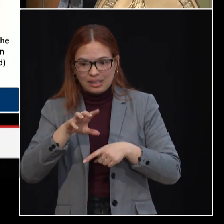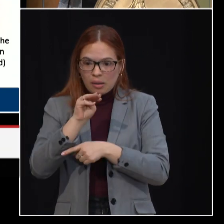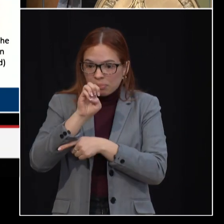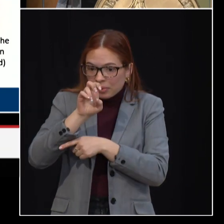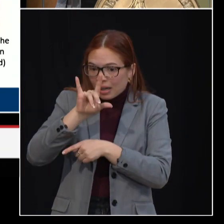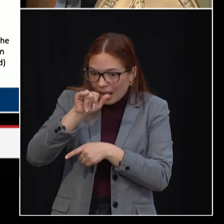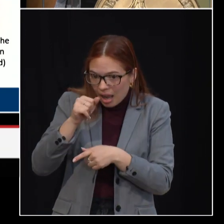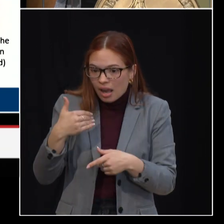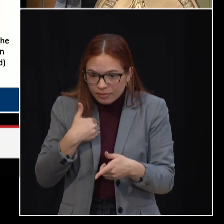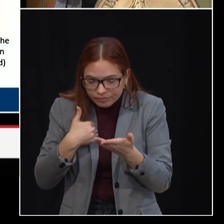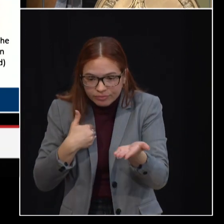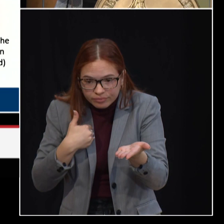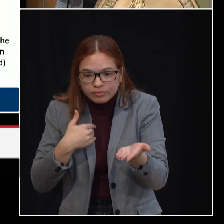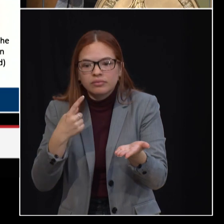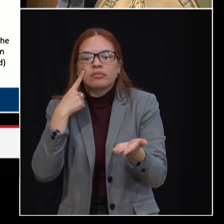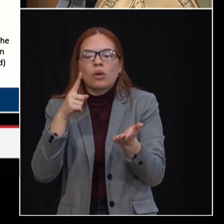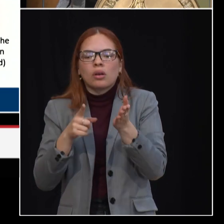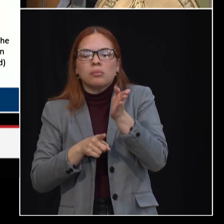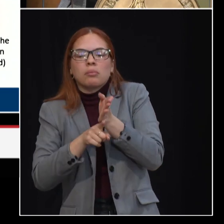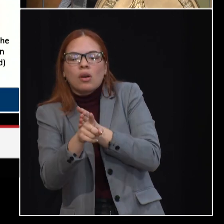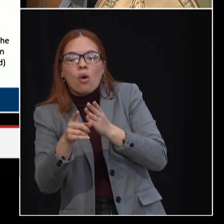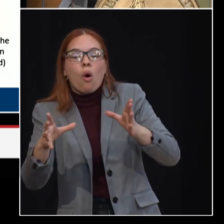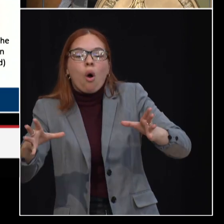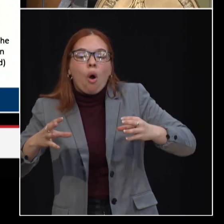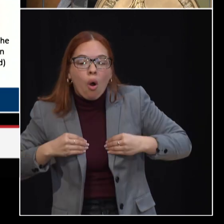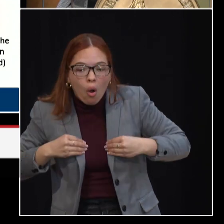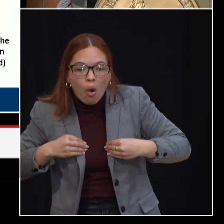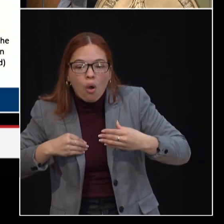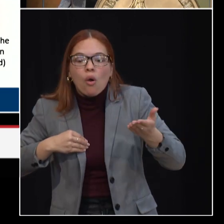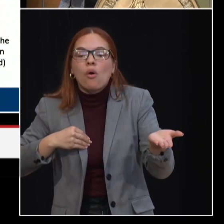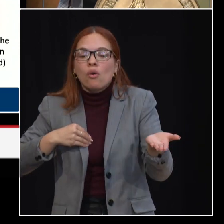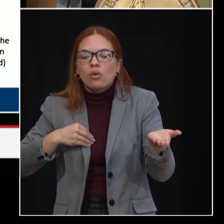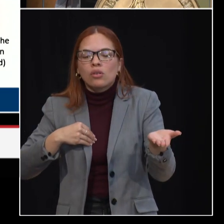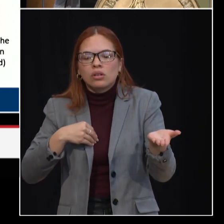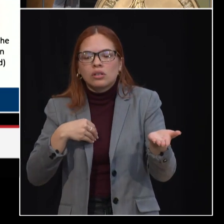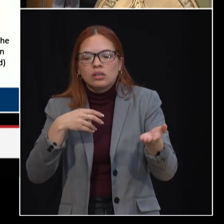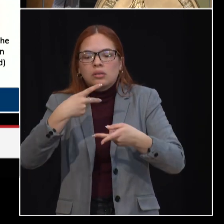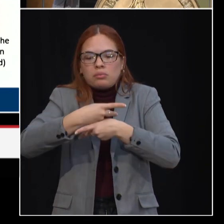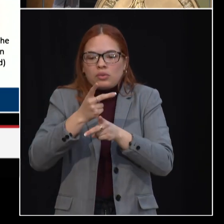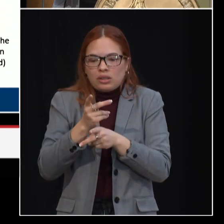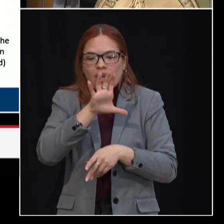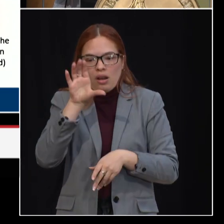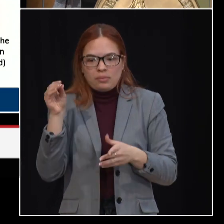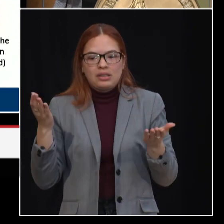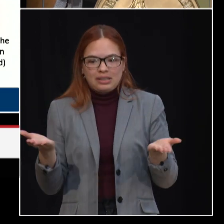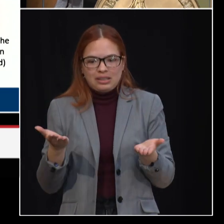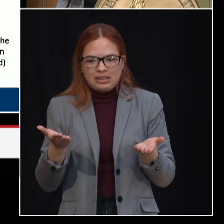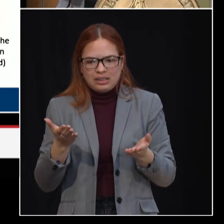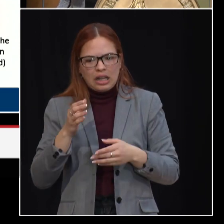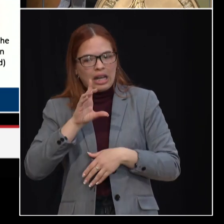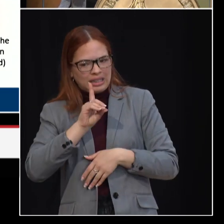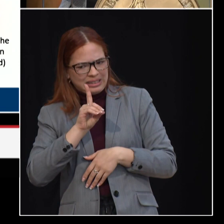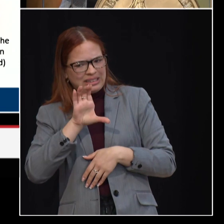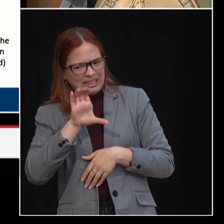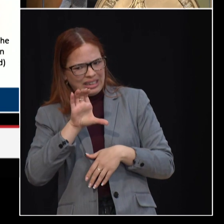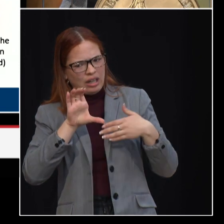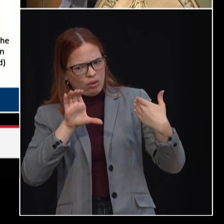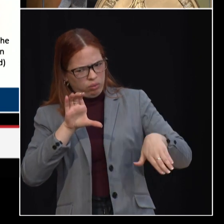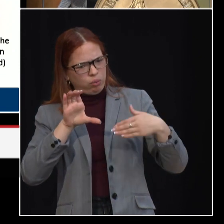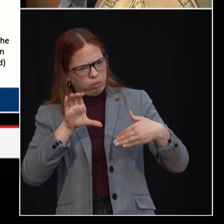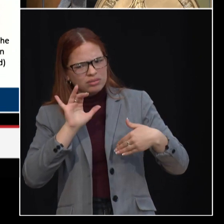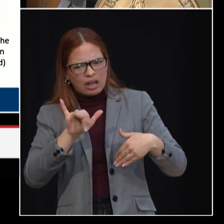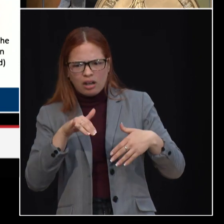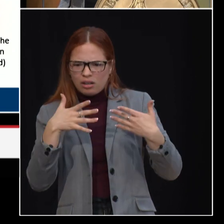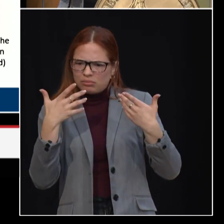DC-based minority-owned production companies. You see, DC is a major hub for film, television, and entertainment